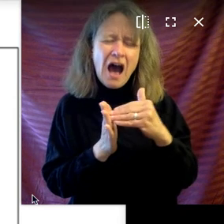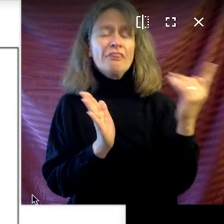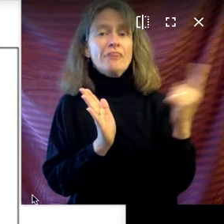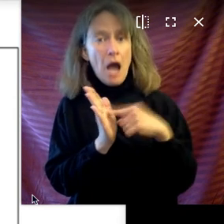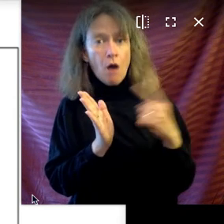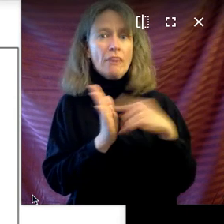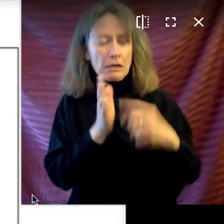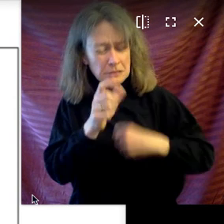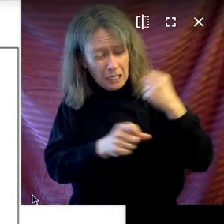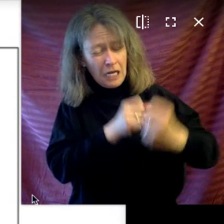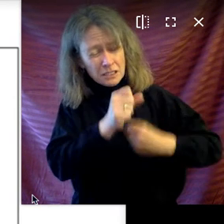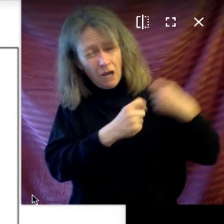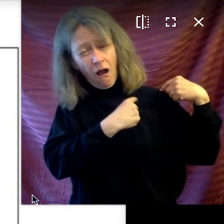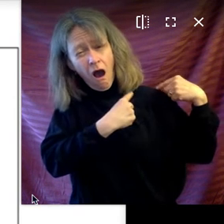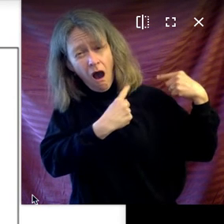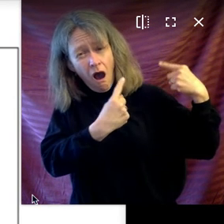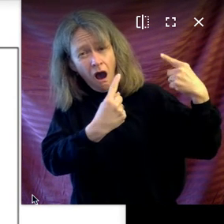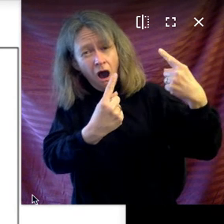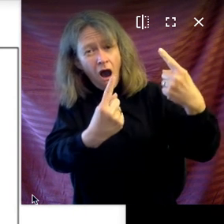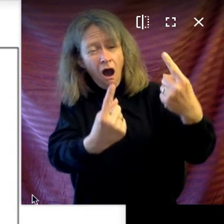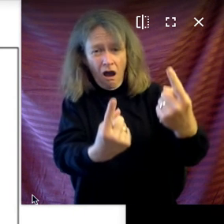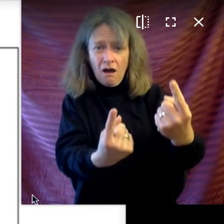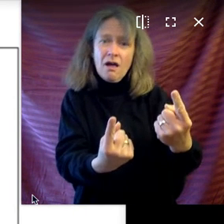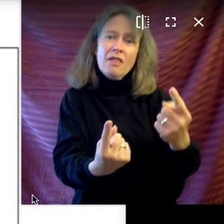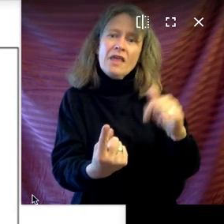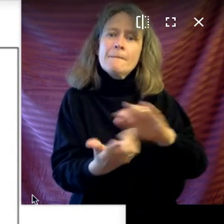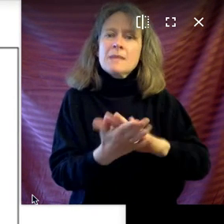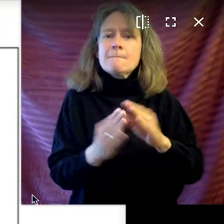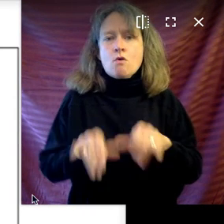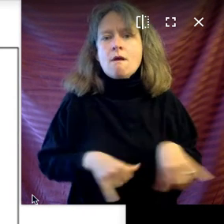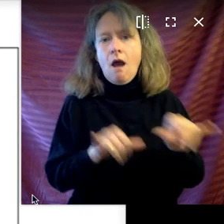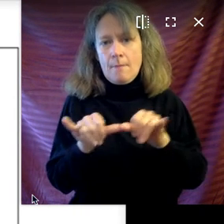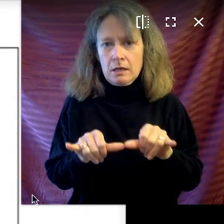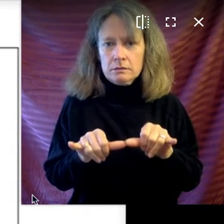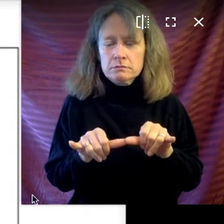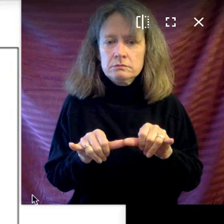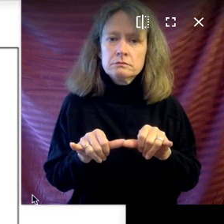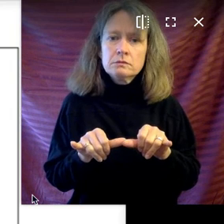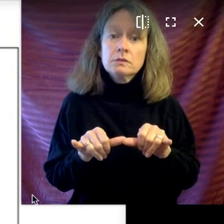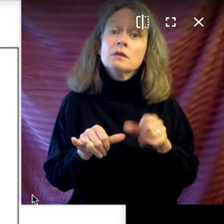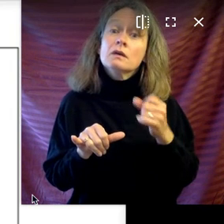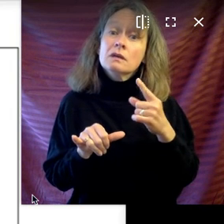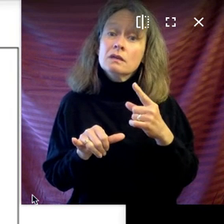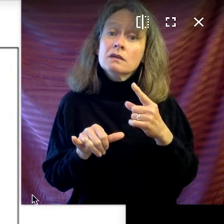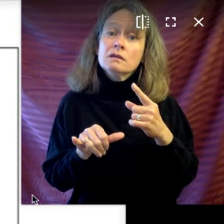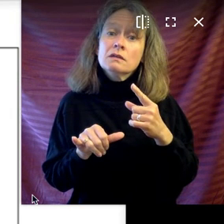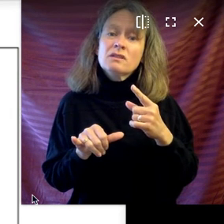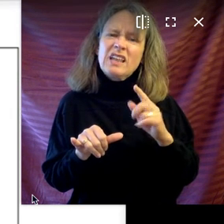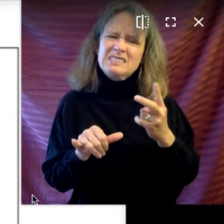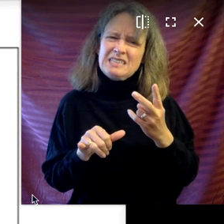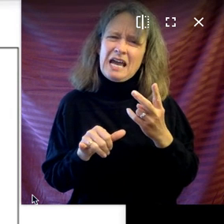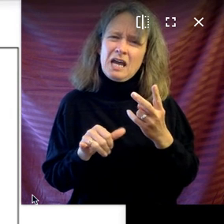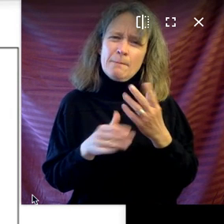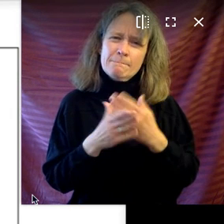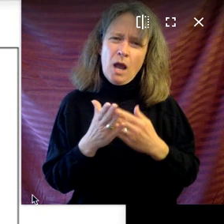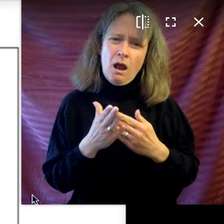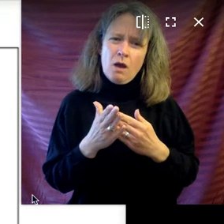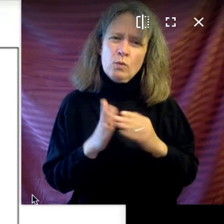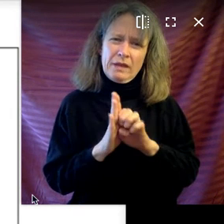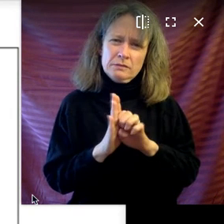bit, but with small little changes. So that's the second part of the